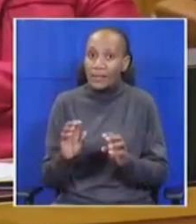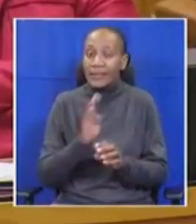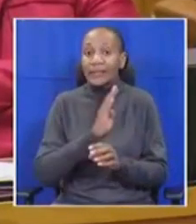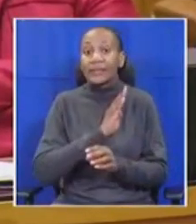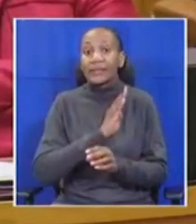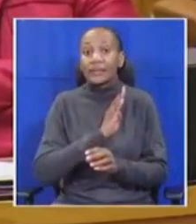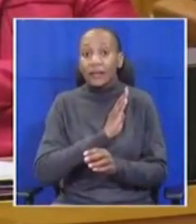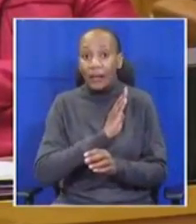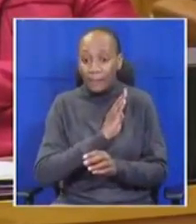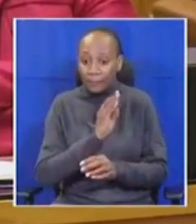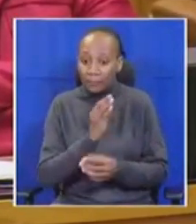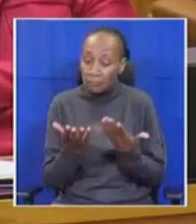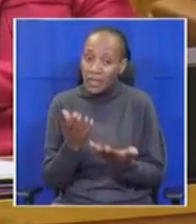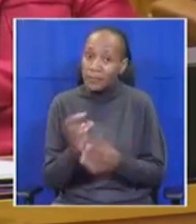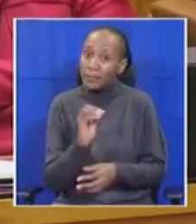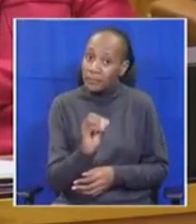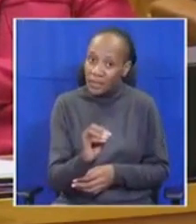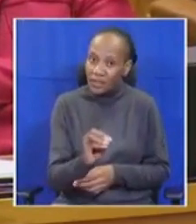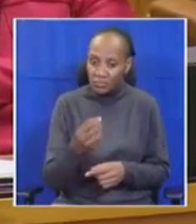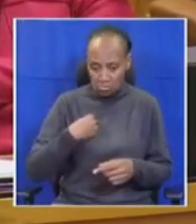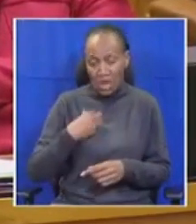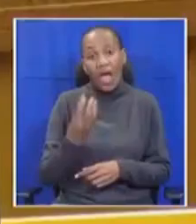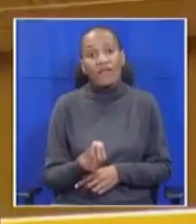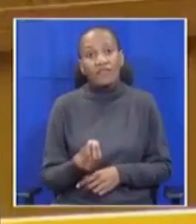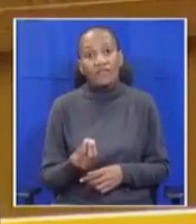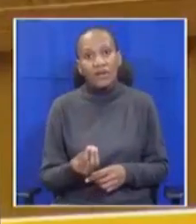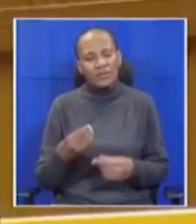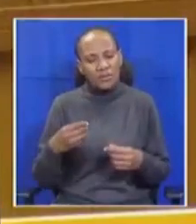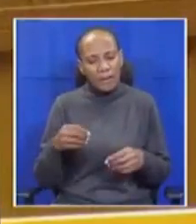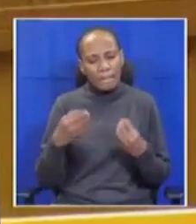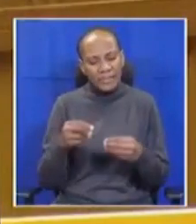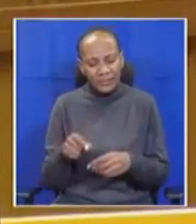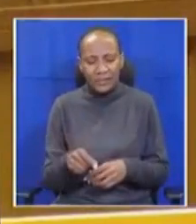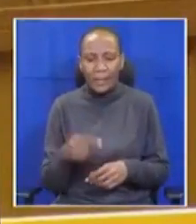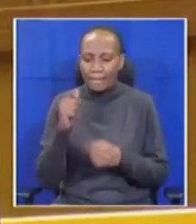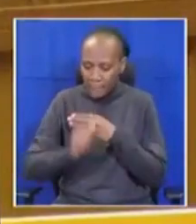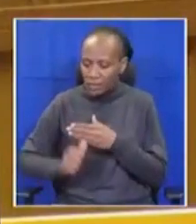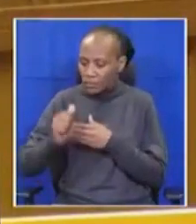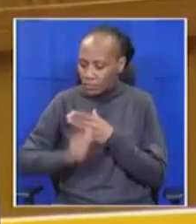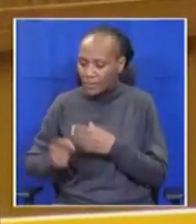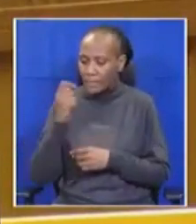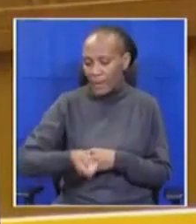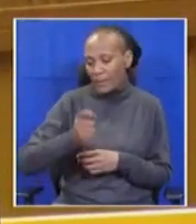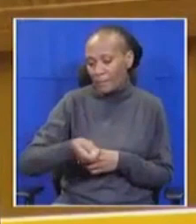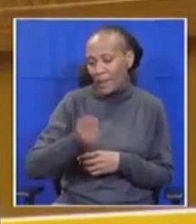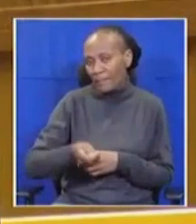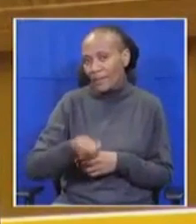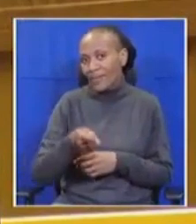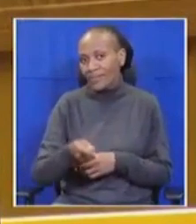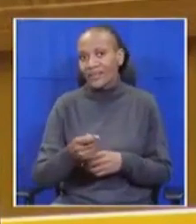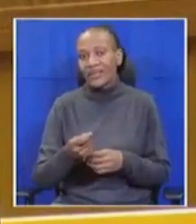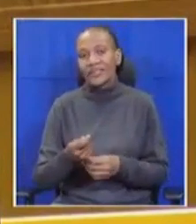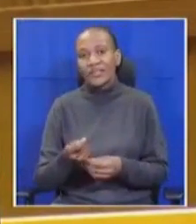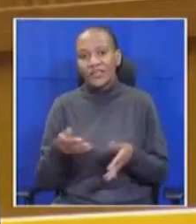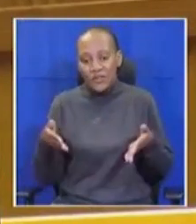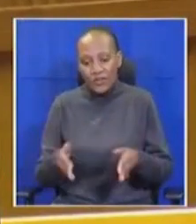started by my grandfathers many years ago, and I contribute money every month to a funeral